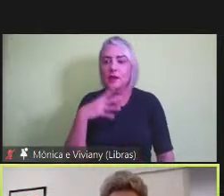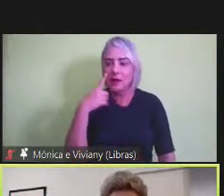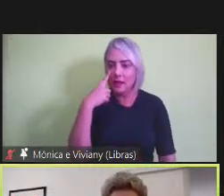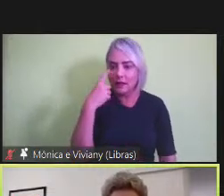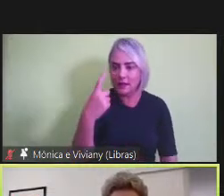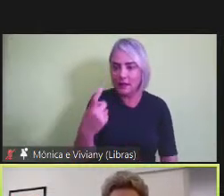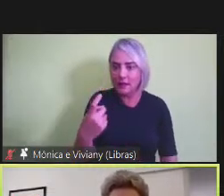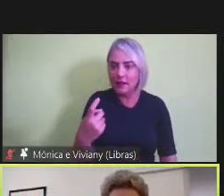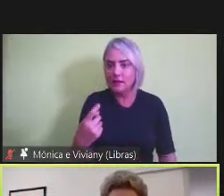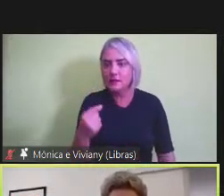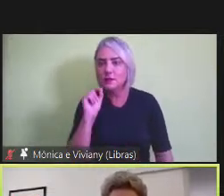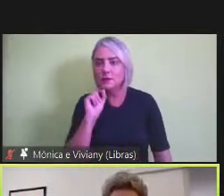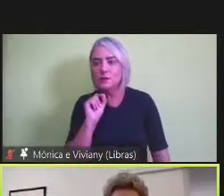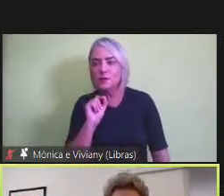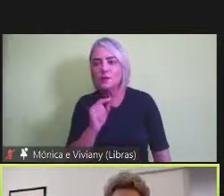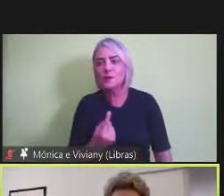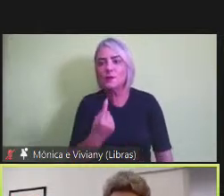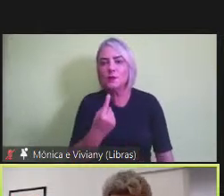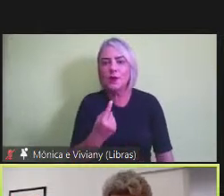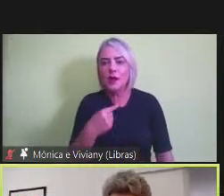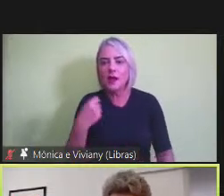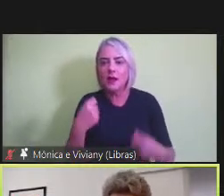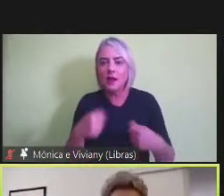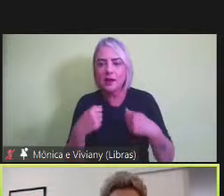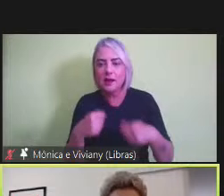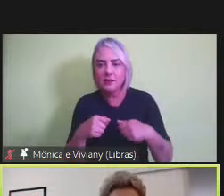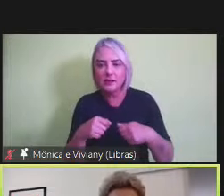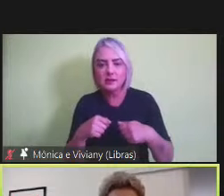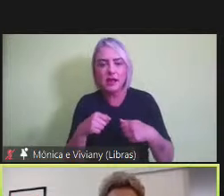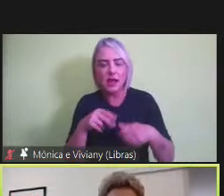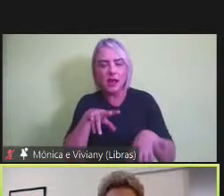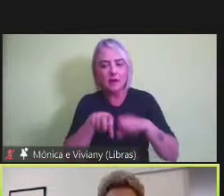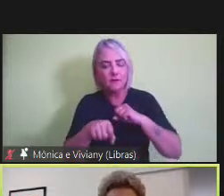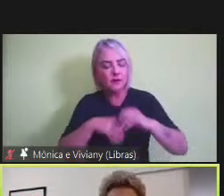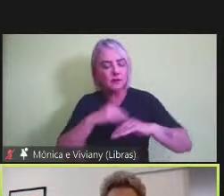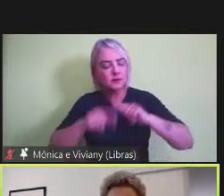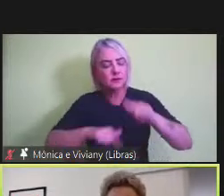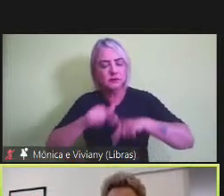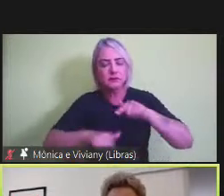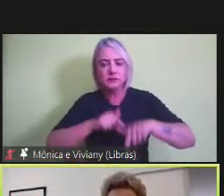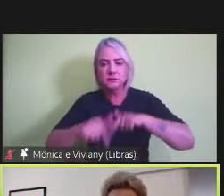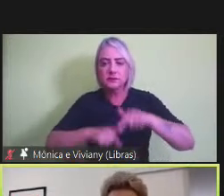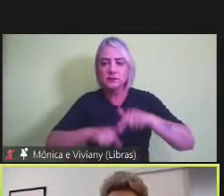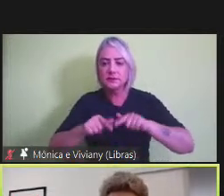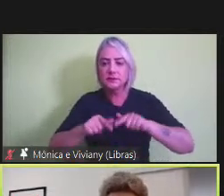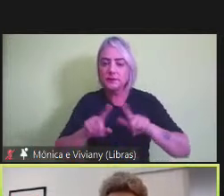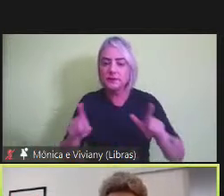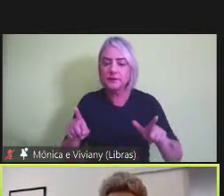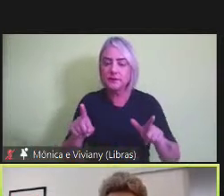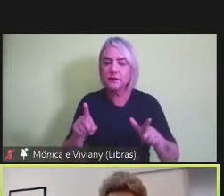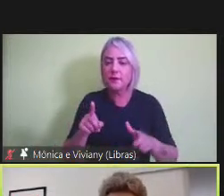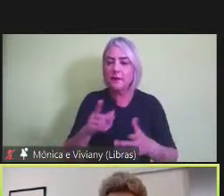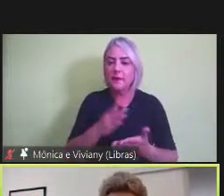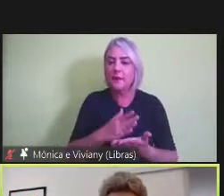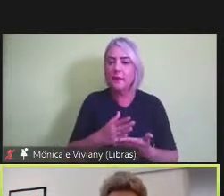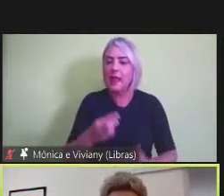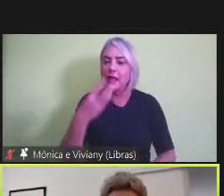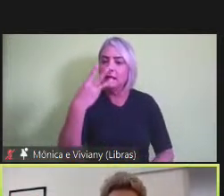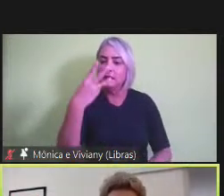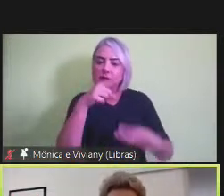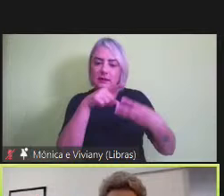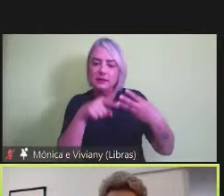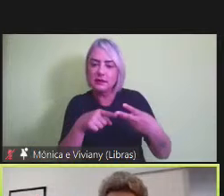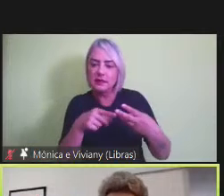was interesting. One of the axes is to think about the workforce, professionals, and then there are